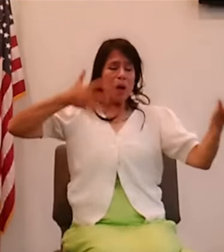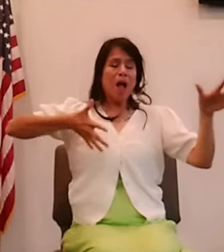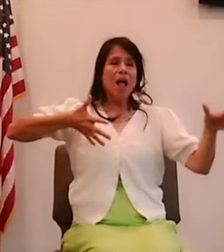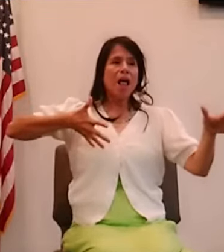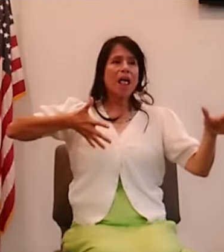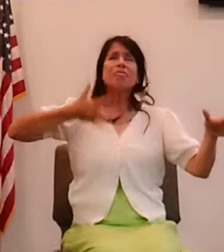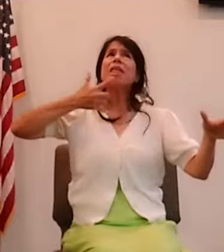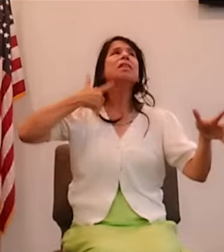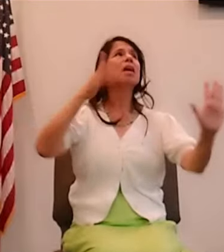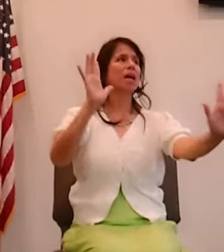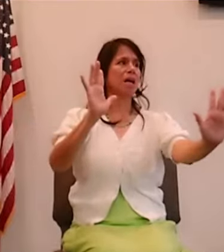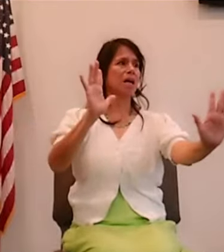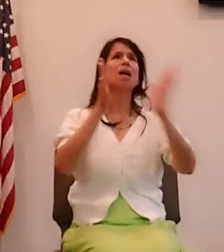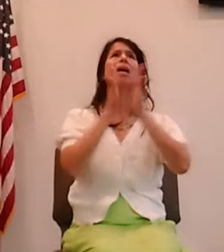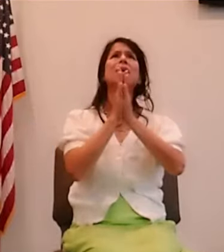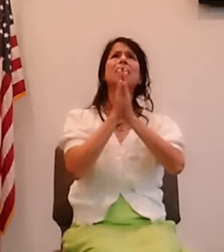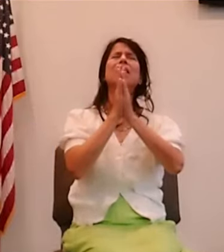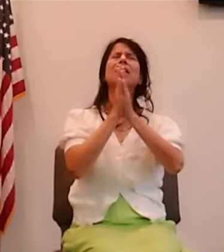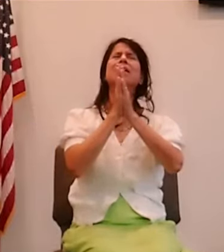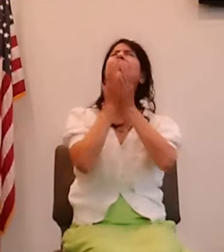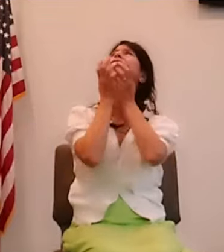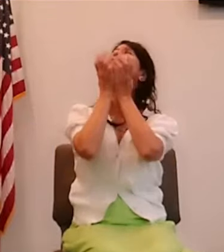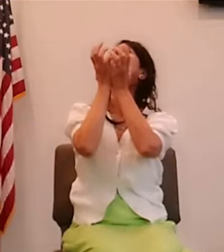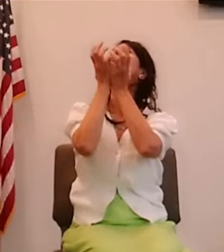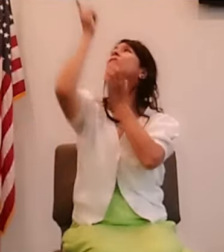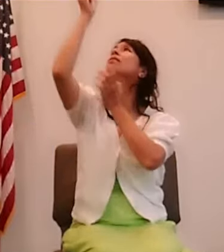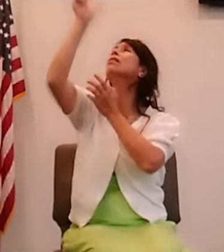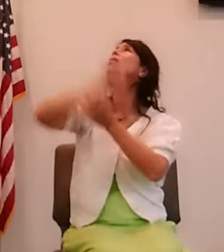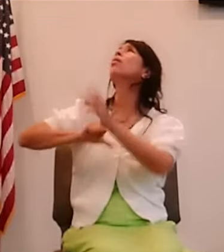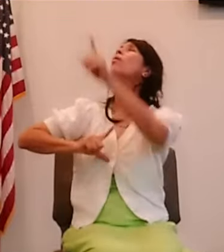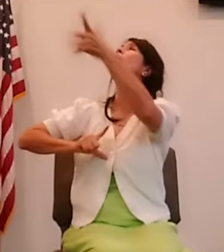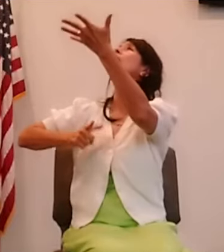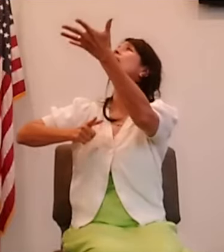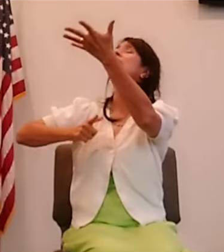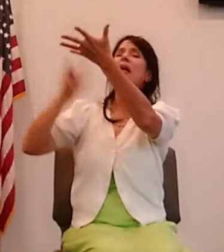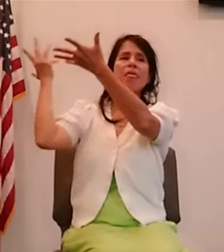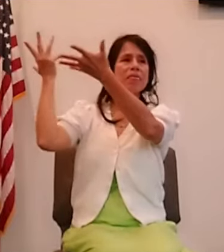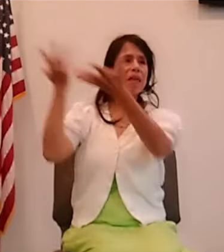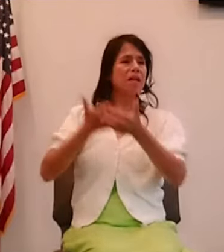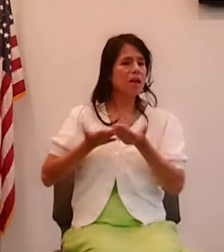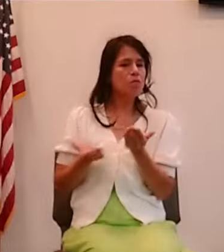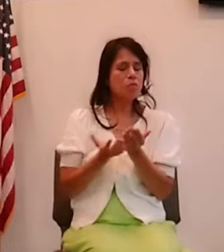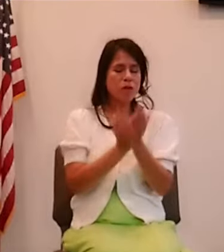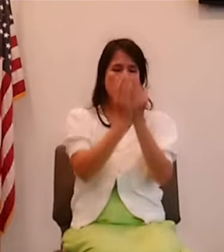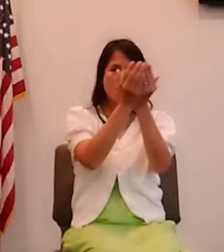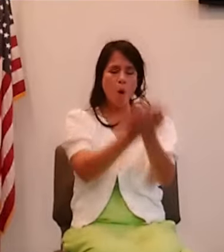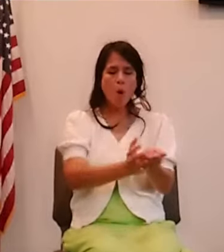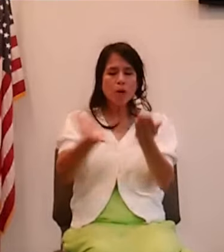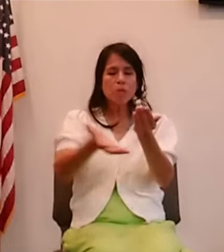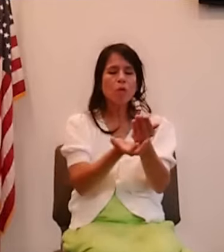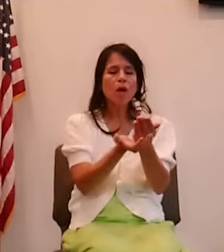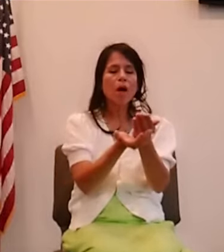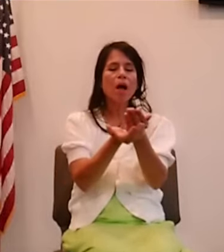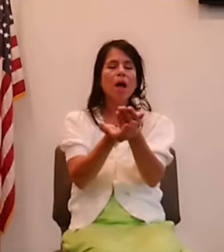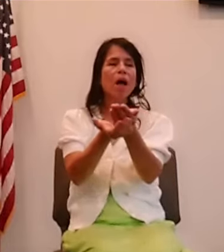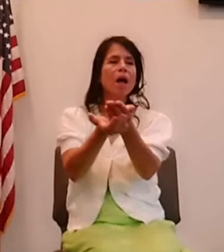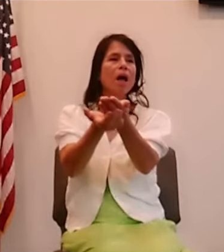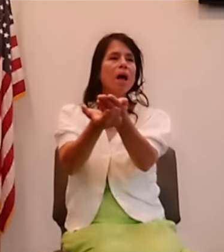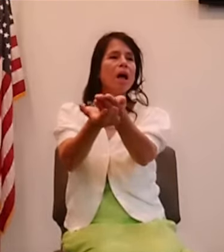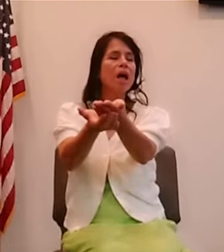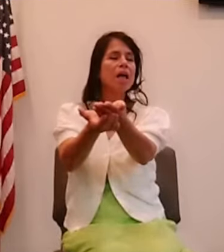they cried out to the Lord in their trouble, and he brought them out of their distress. He stilled